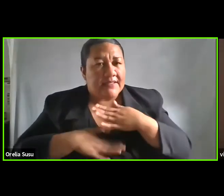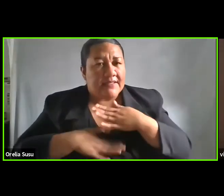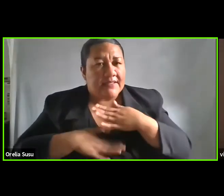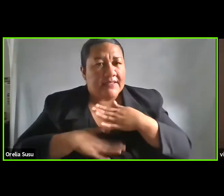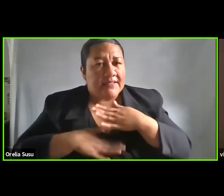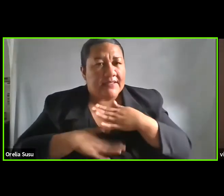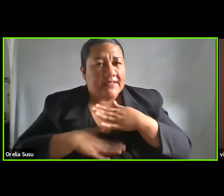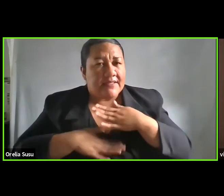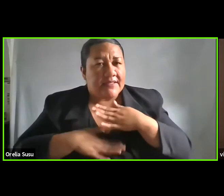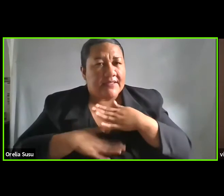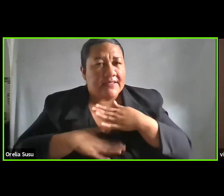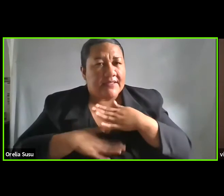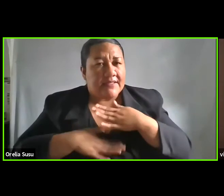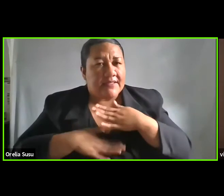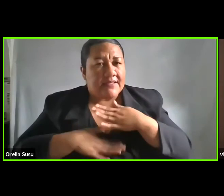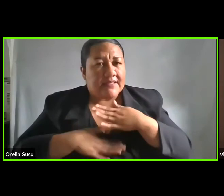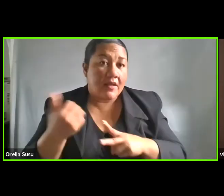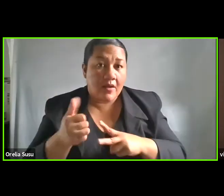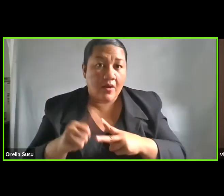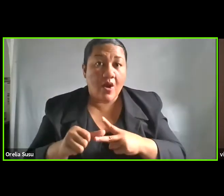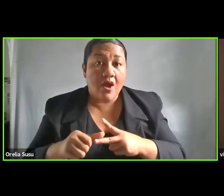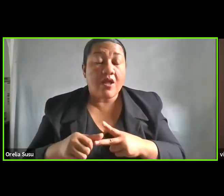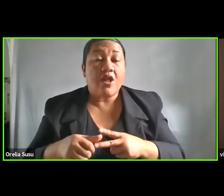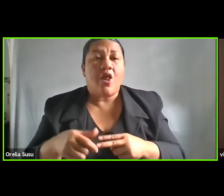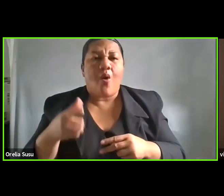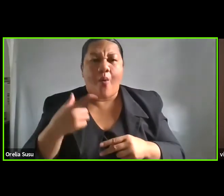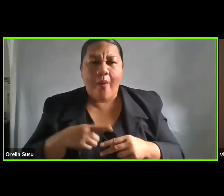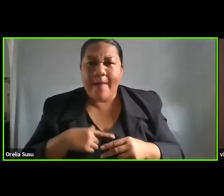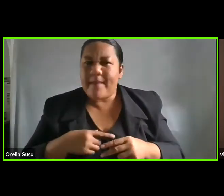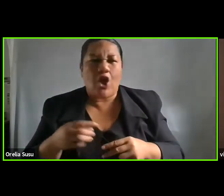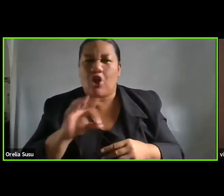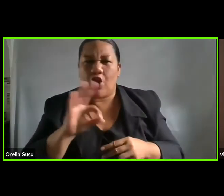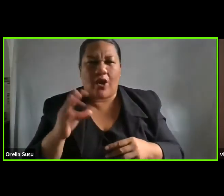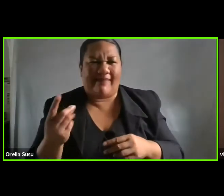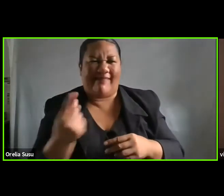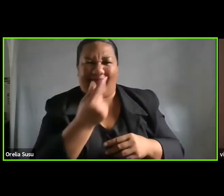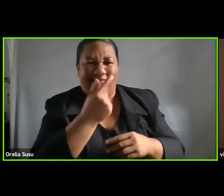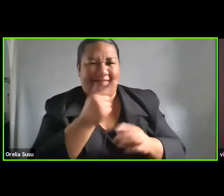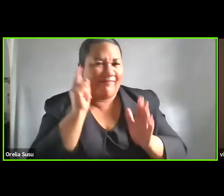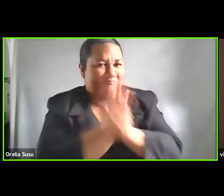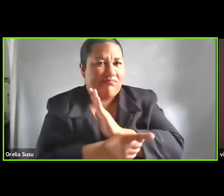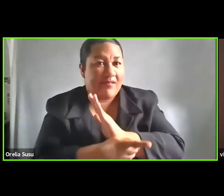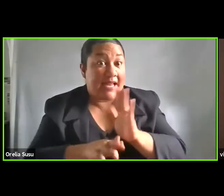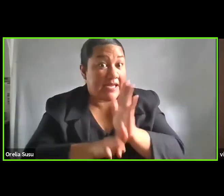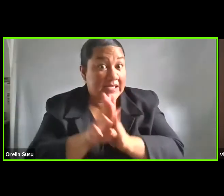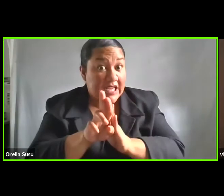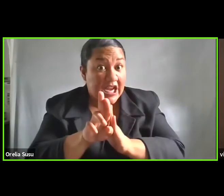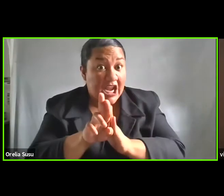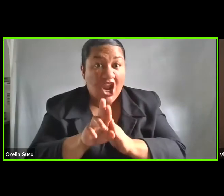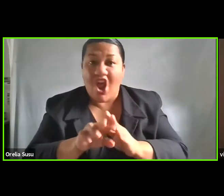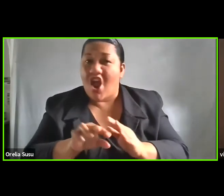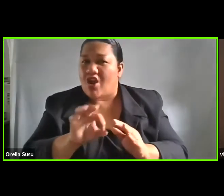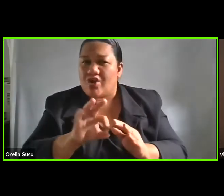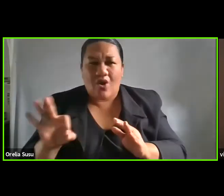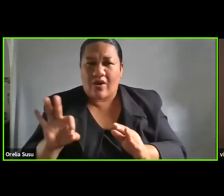because we don't live single-issue lives. Resilience is something that not everyone can master.